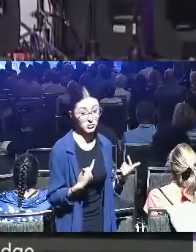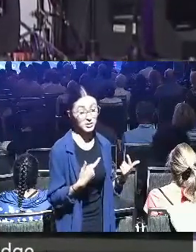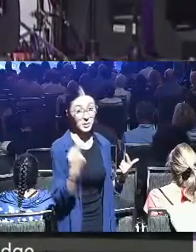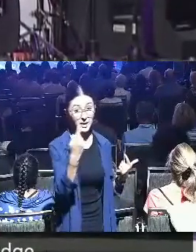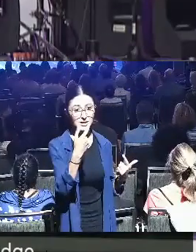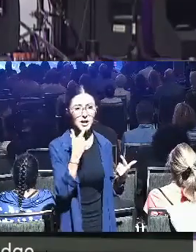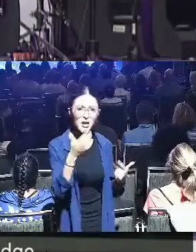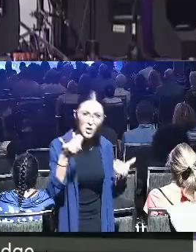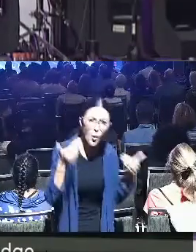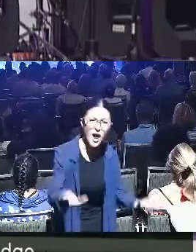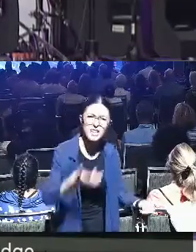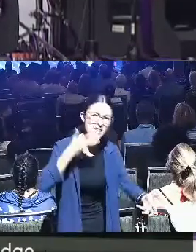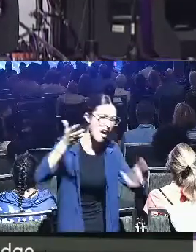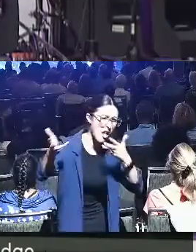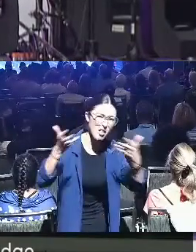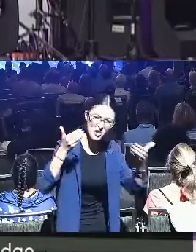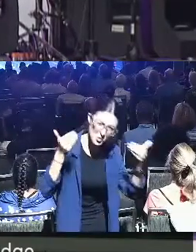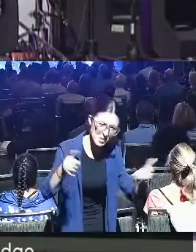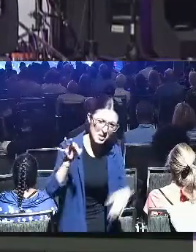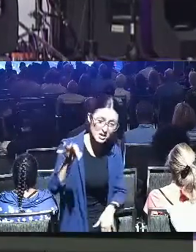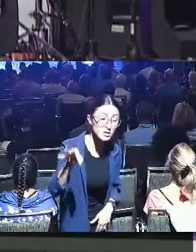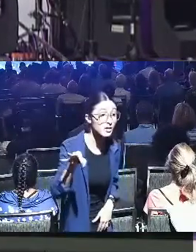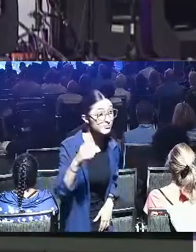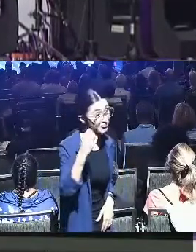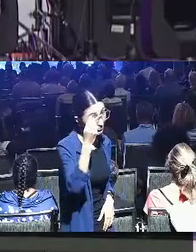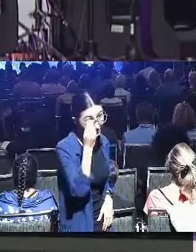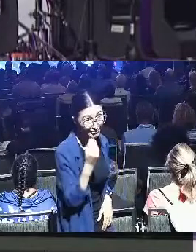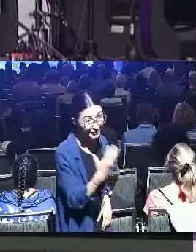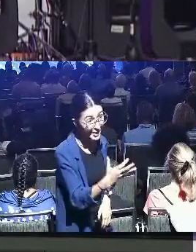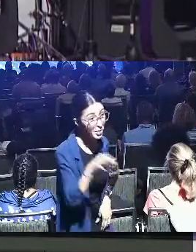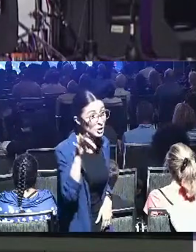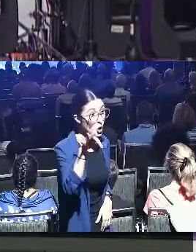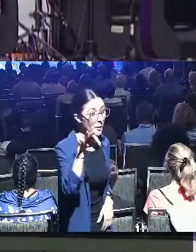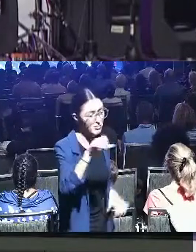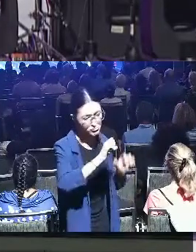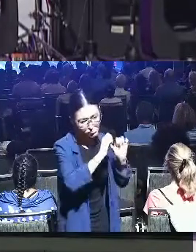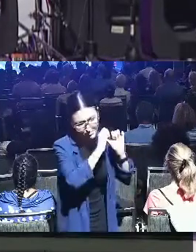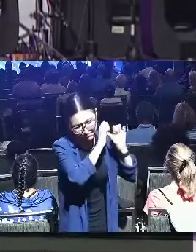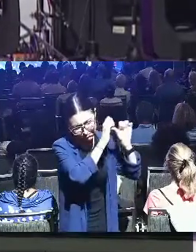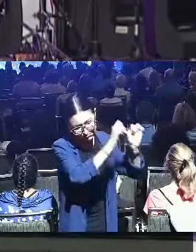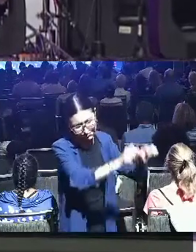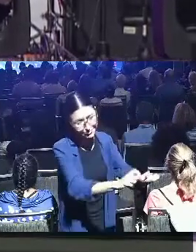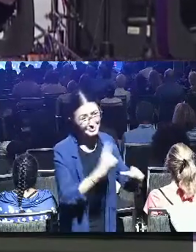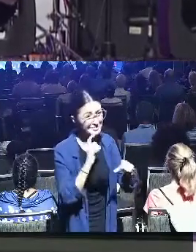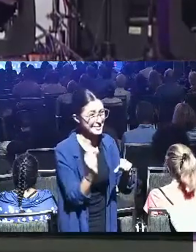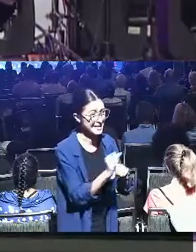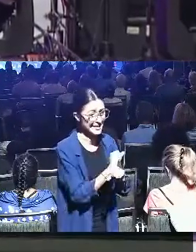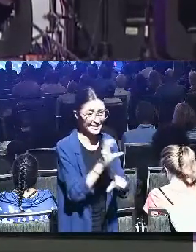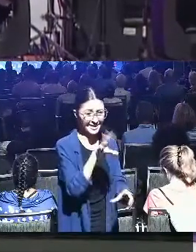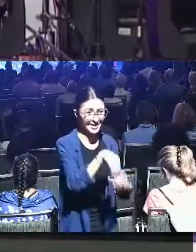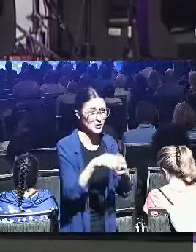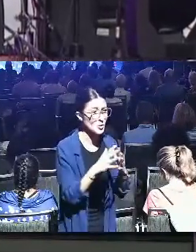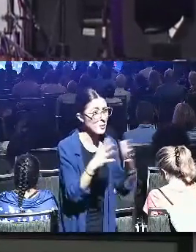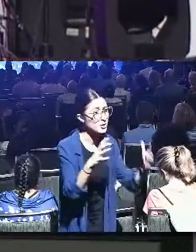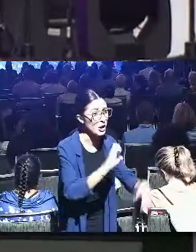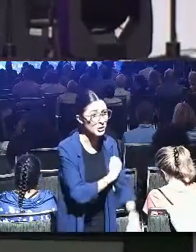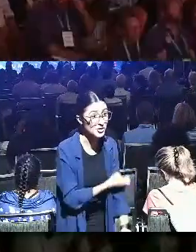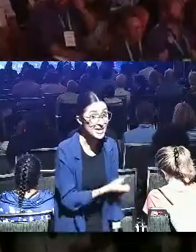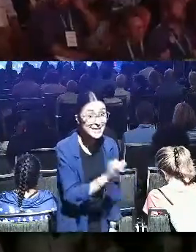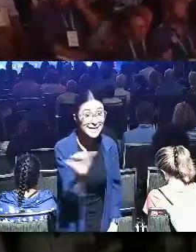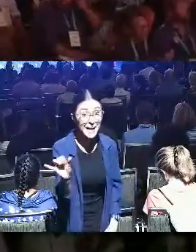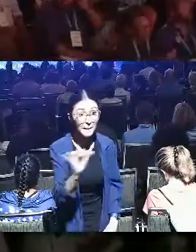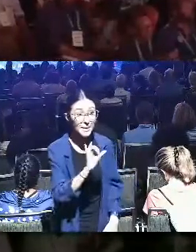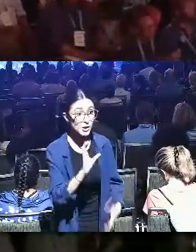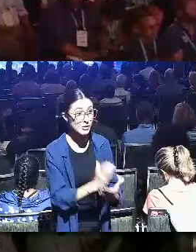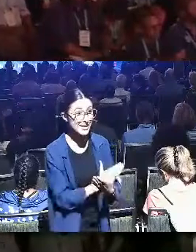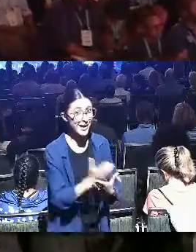can. And we finished that sermon, and it was so energetic, kind of like our singing today, guys. It was amazing. They love the